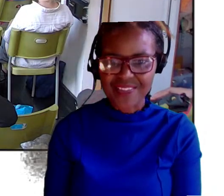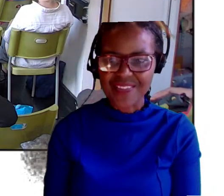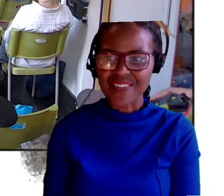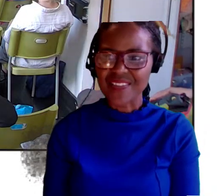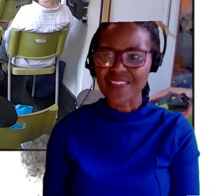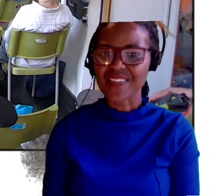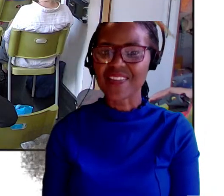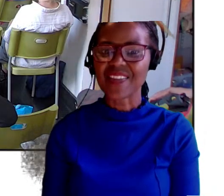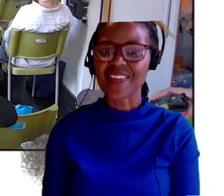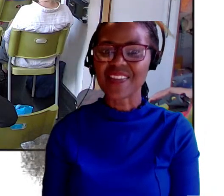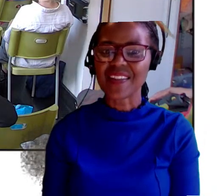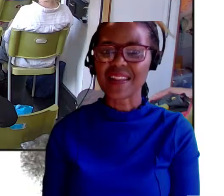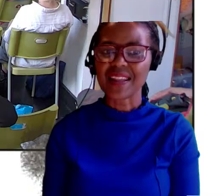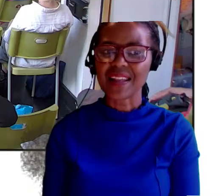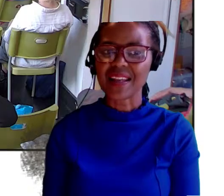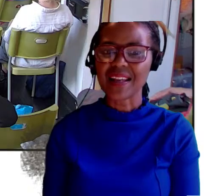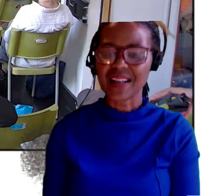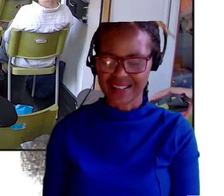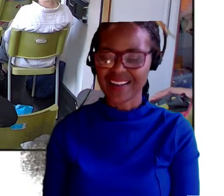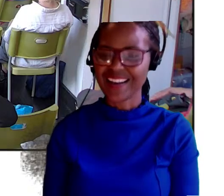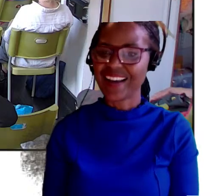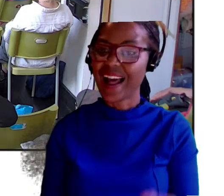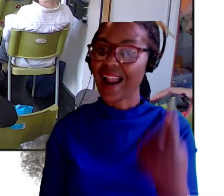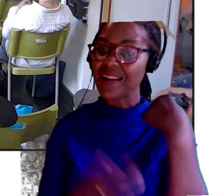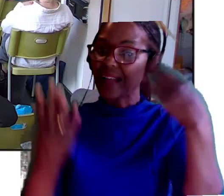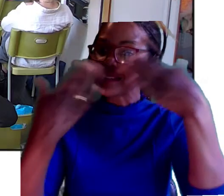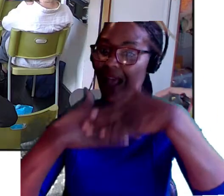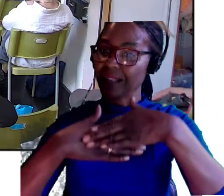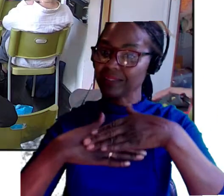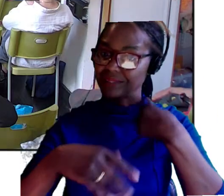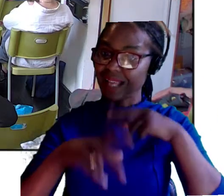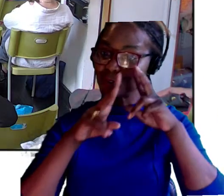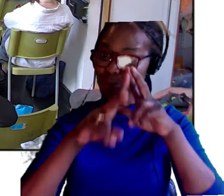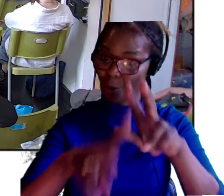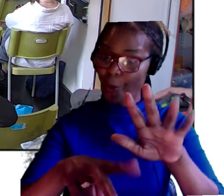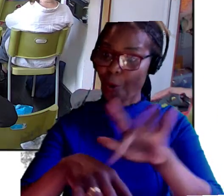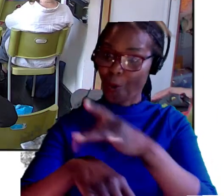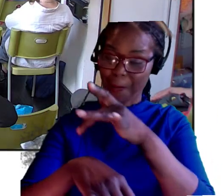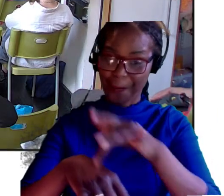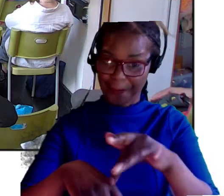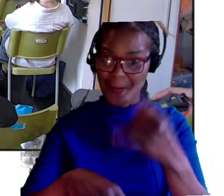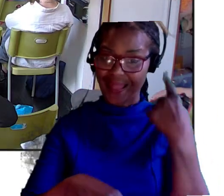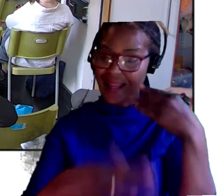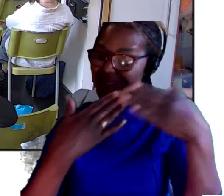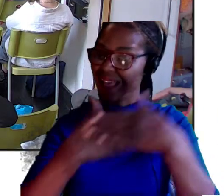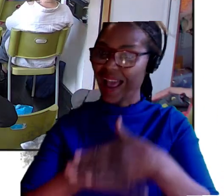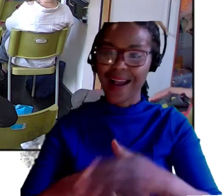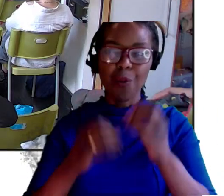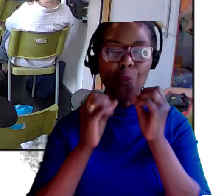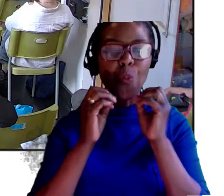Yes, so I saw the play last night. It's wonderful. I recommend everyone goes and sees it.